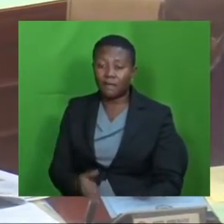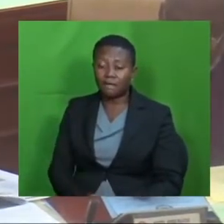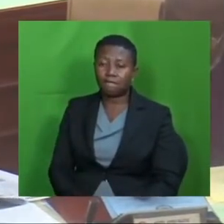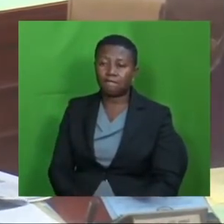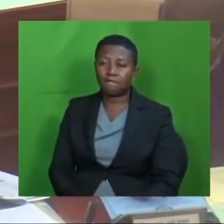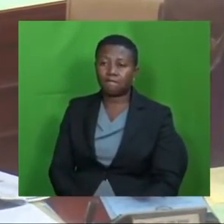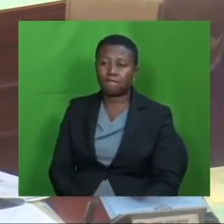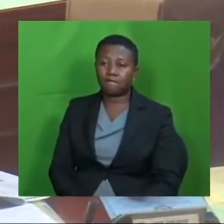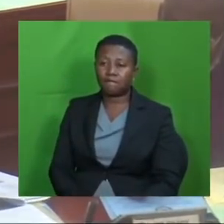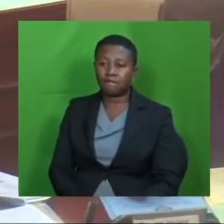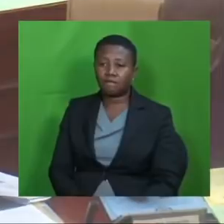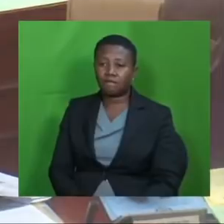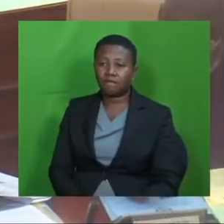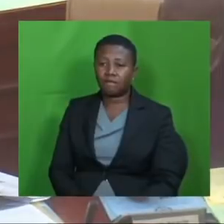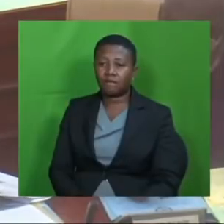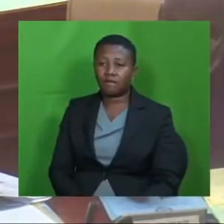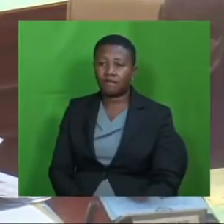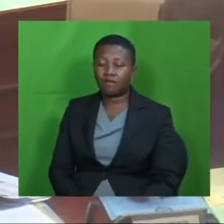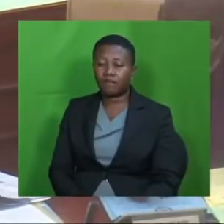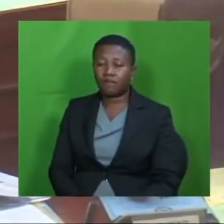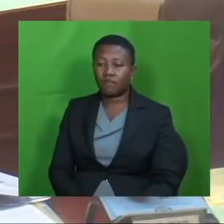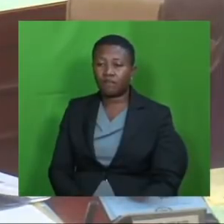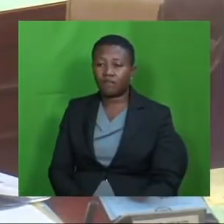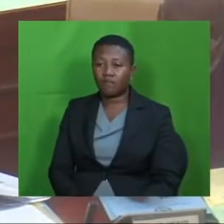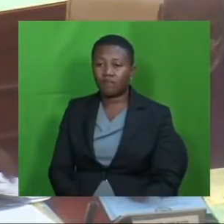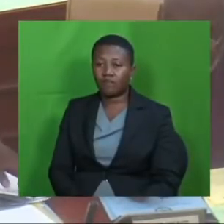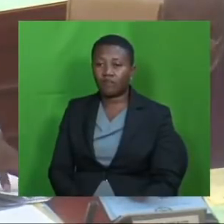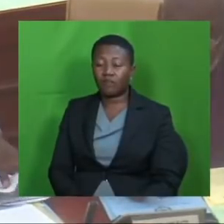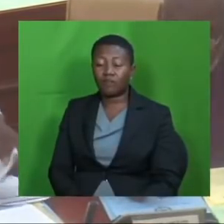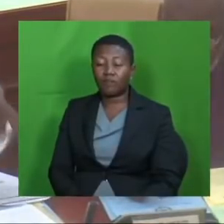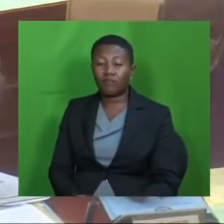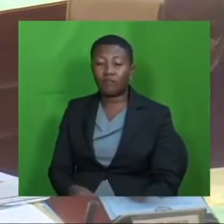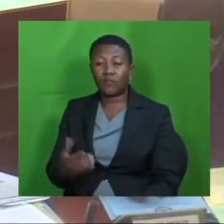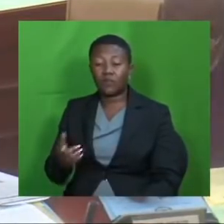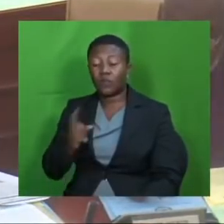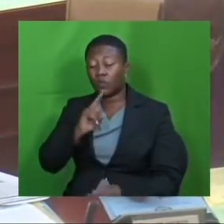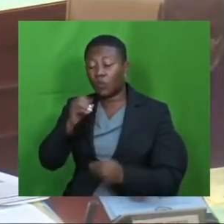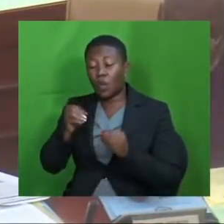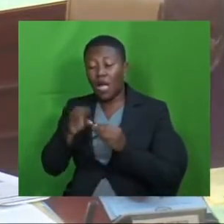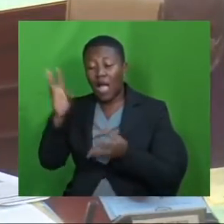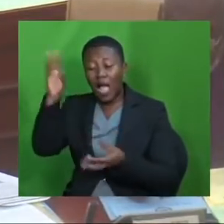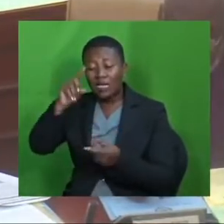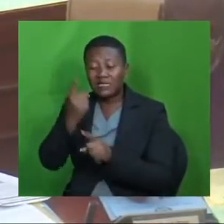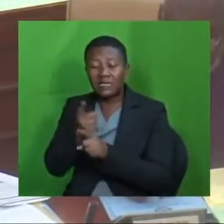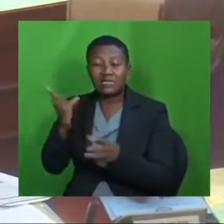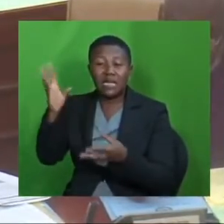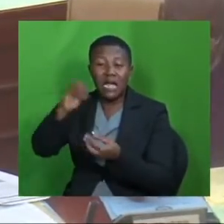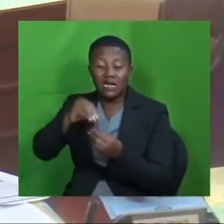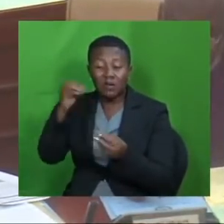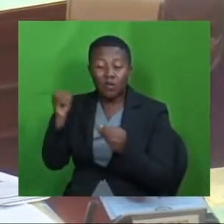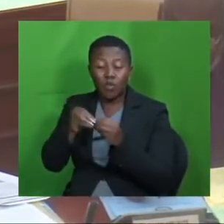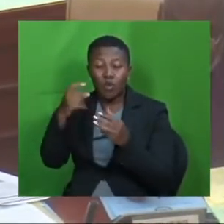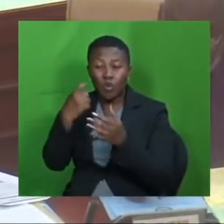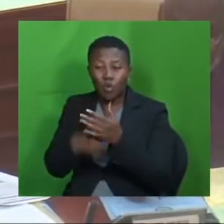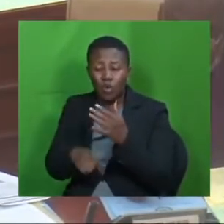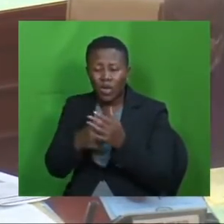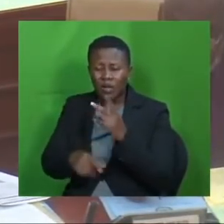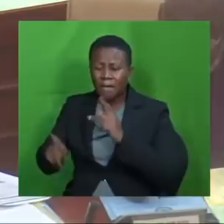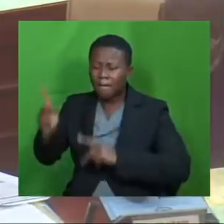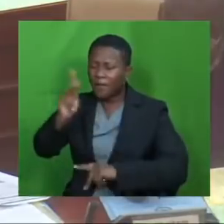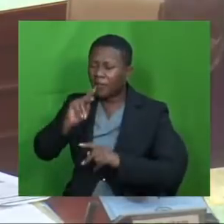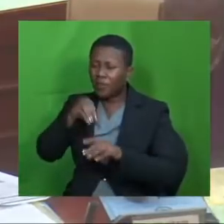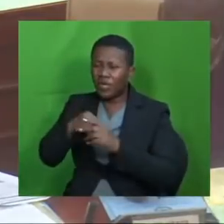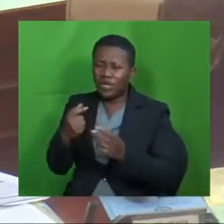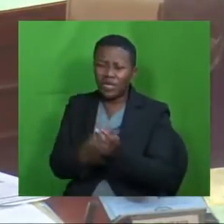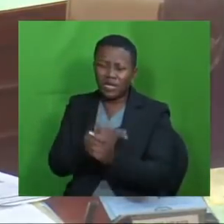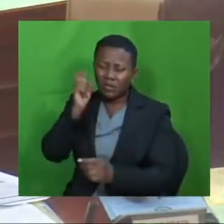1.75%. We think that is regressive, it marks of double taxation, and the people of Ghana should not suffer further taxes.